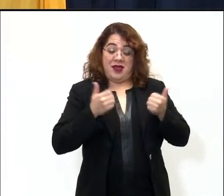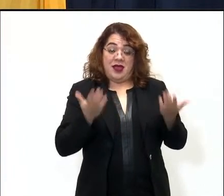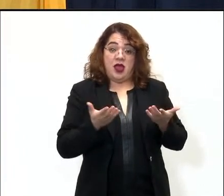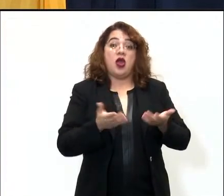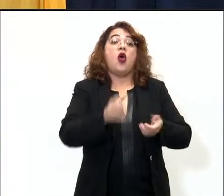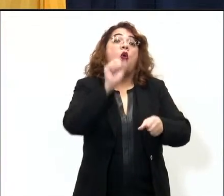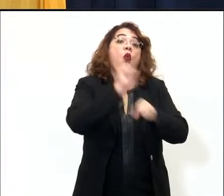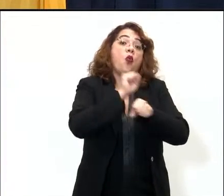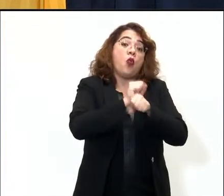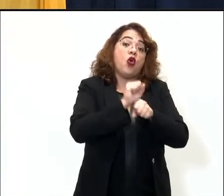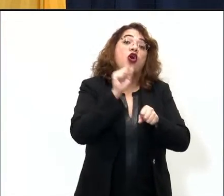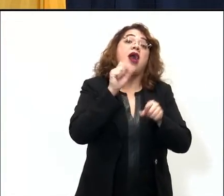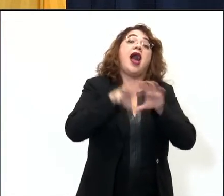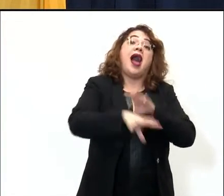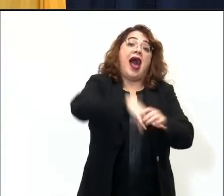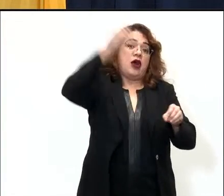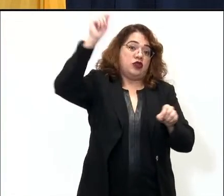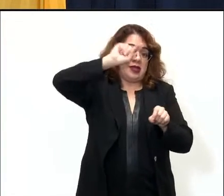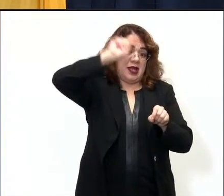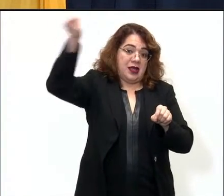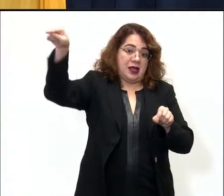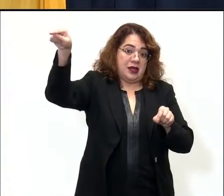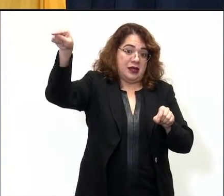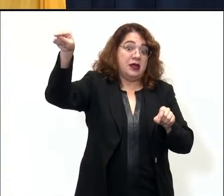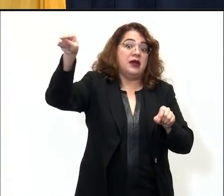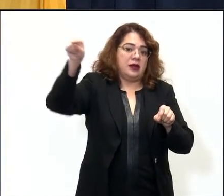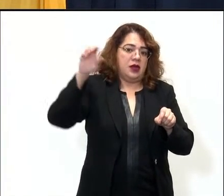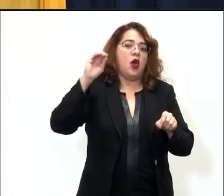Now let's transition to Group B.